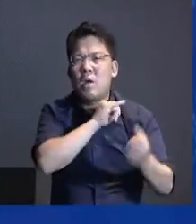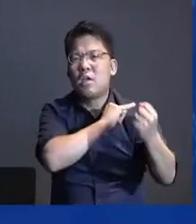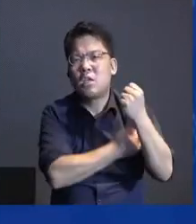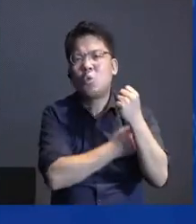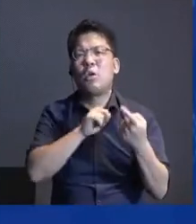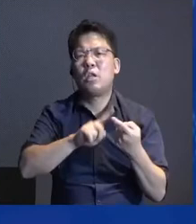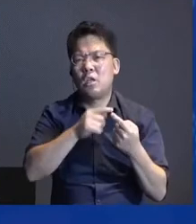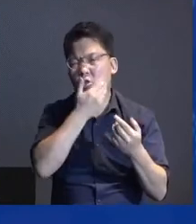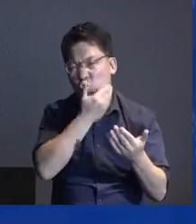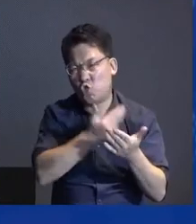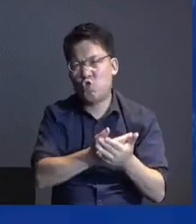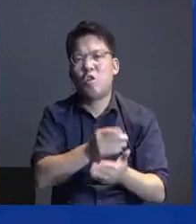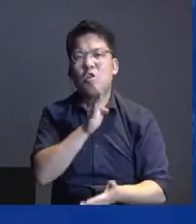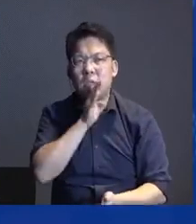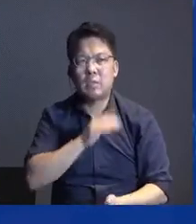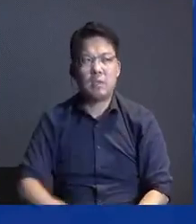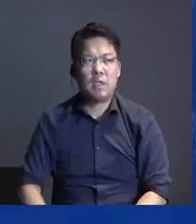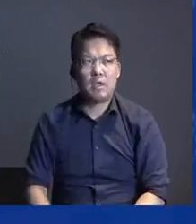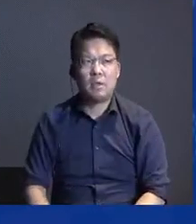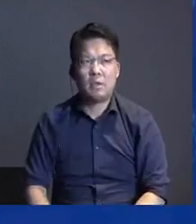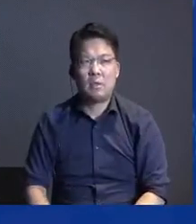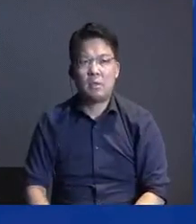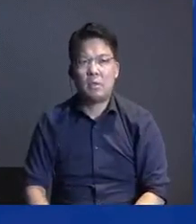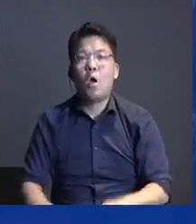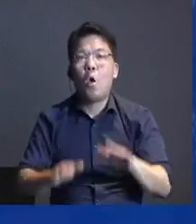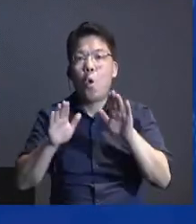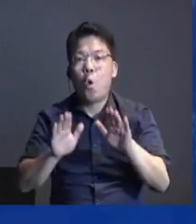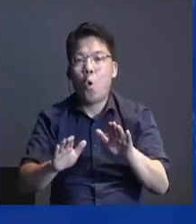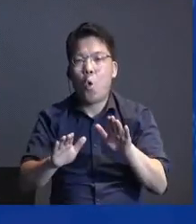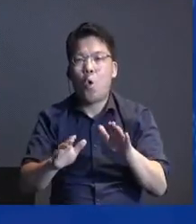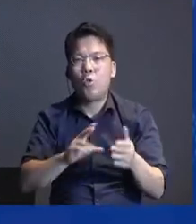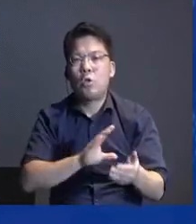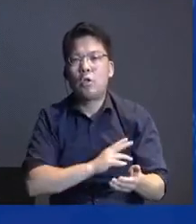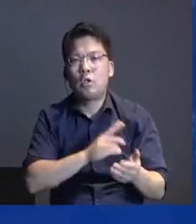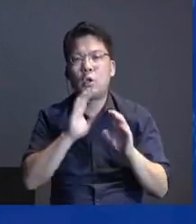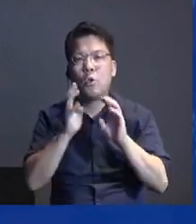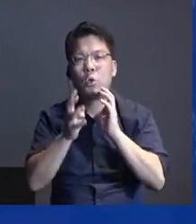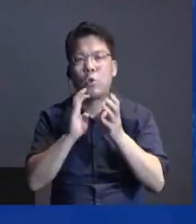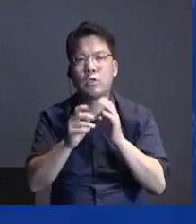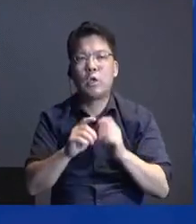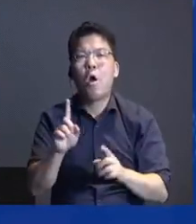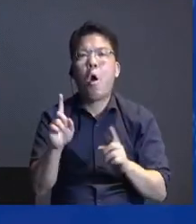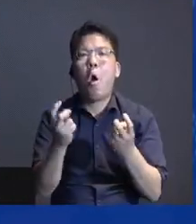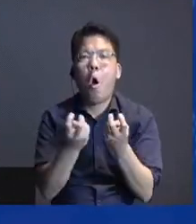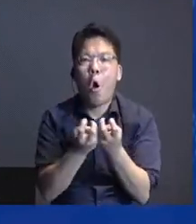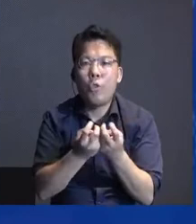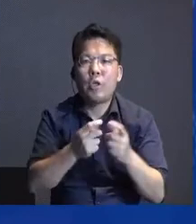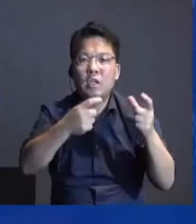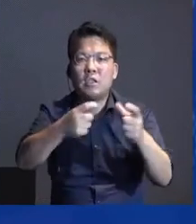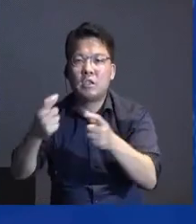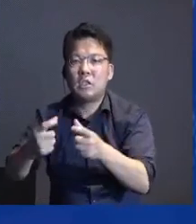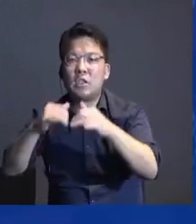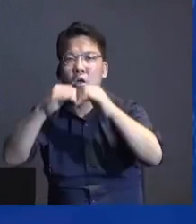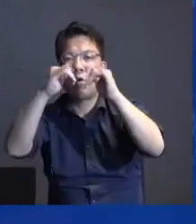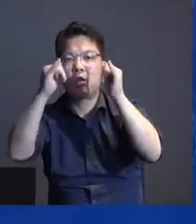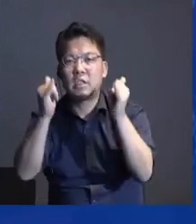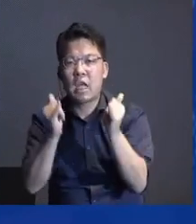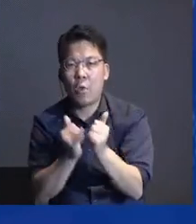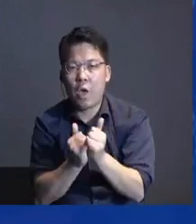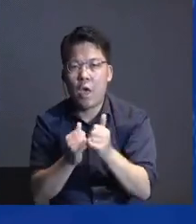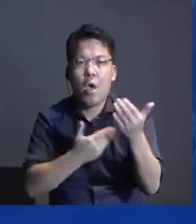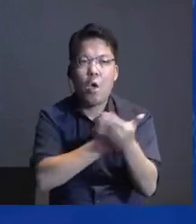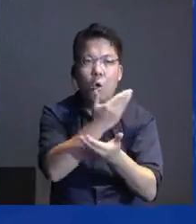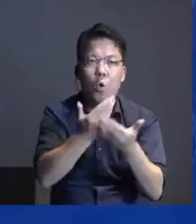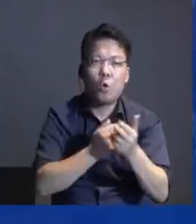we can build community in order to prevent and protect the human rights of older person. And